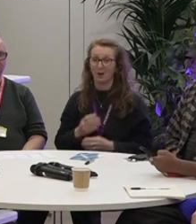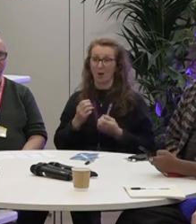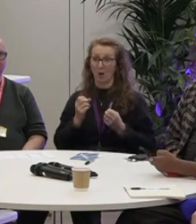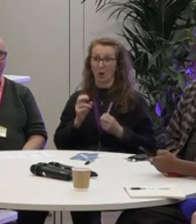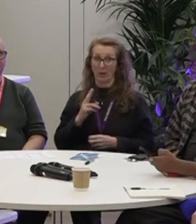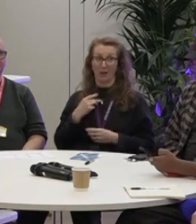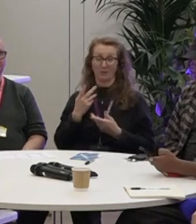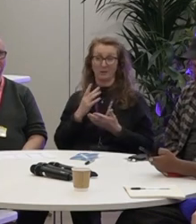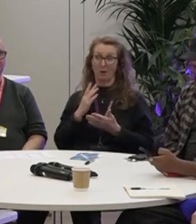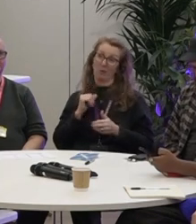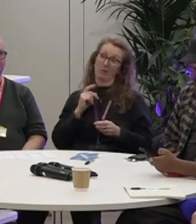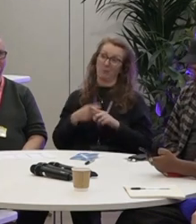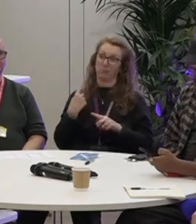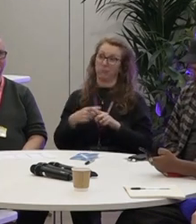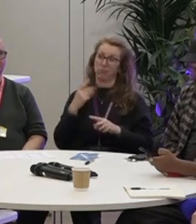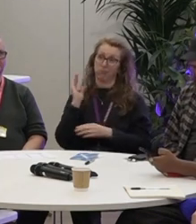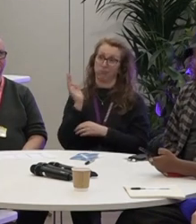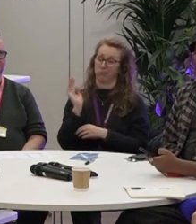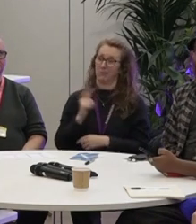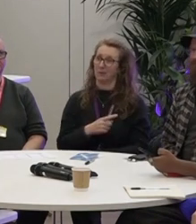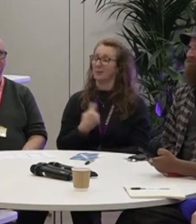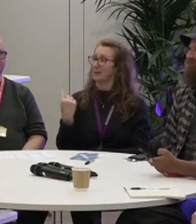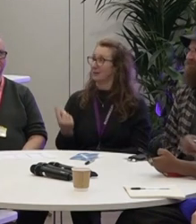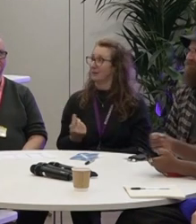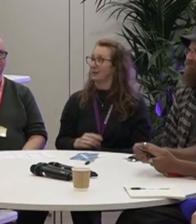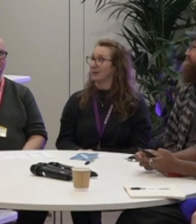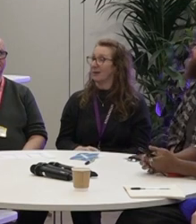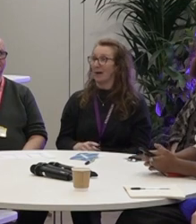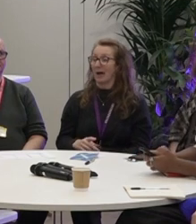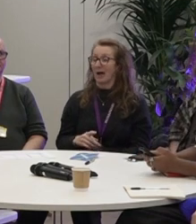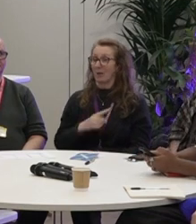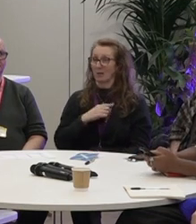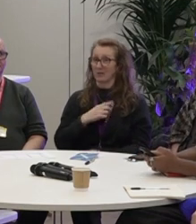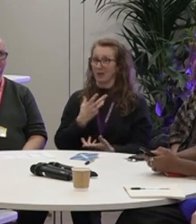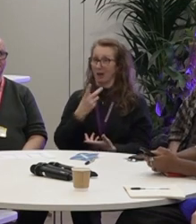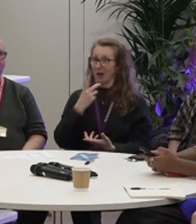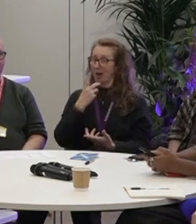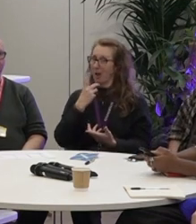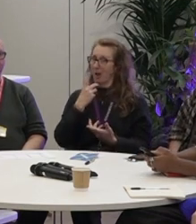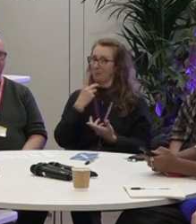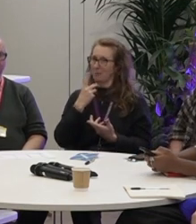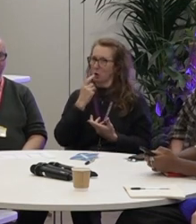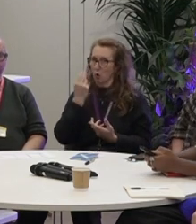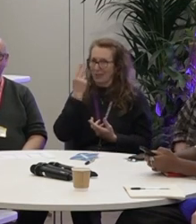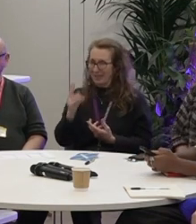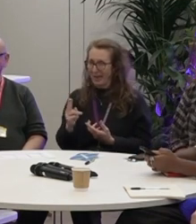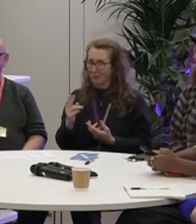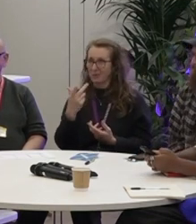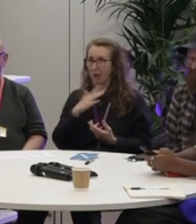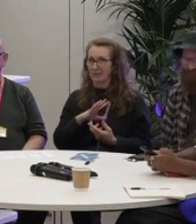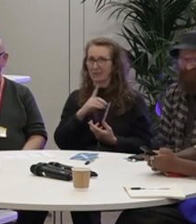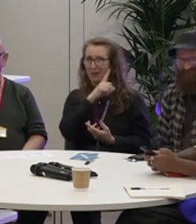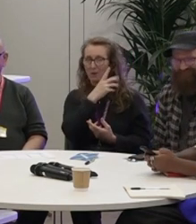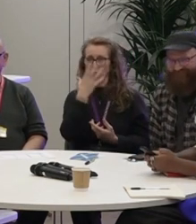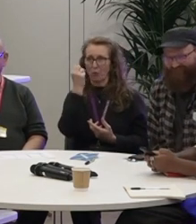lightning talks. And because I am good in many things, but I'm not very good in names, I need that to